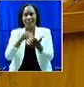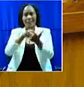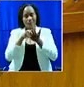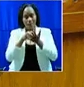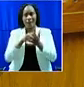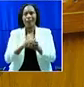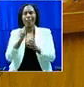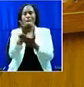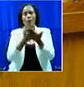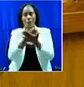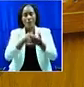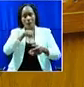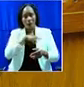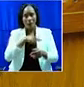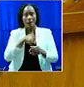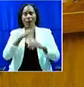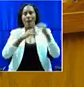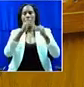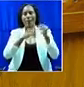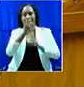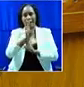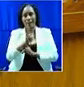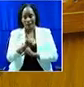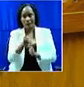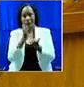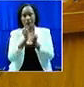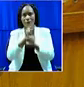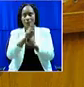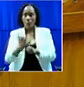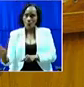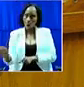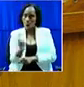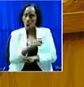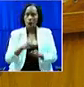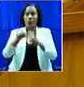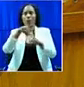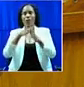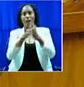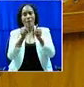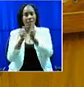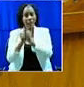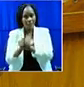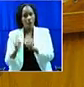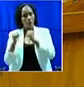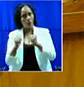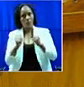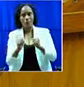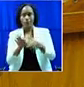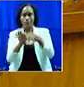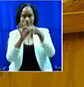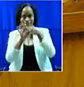the firm actions that all social partners have committed to contribute to the country's